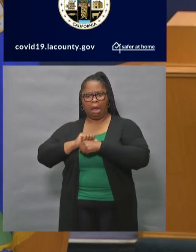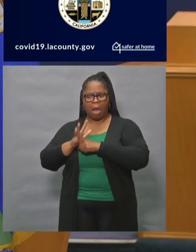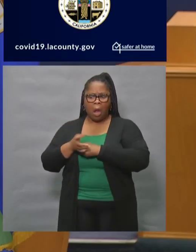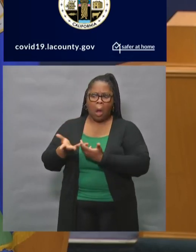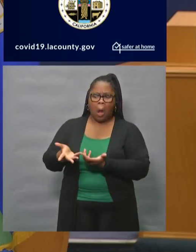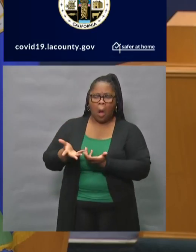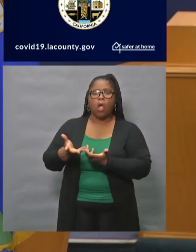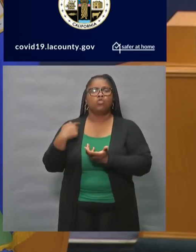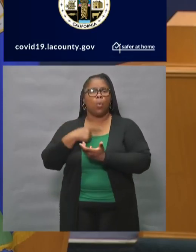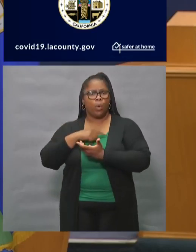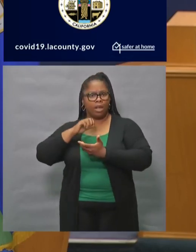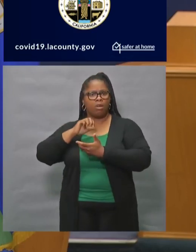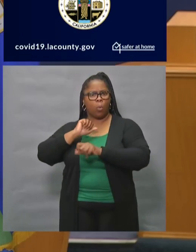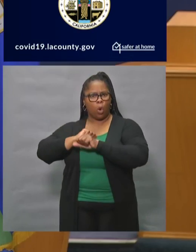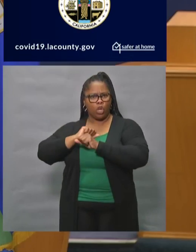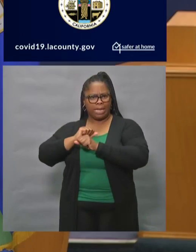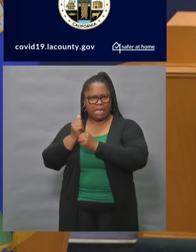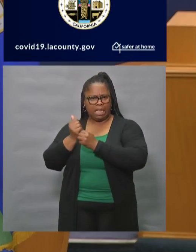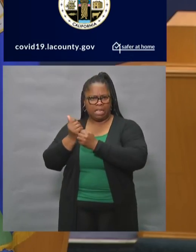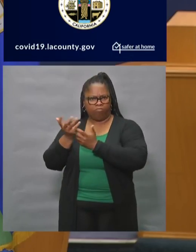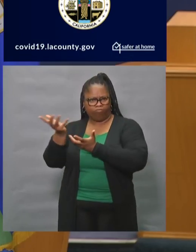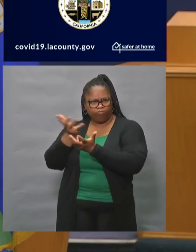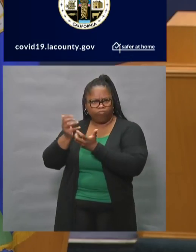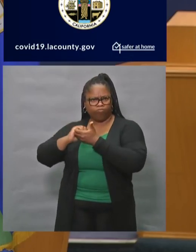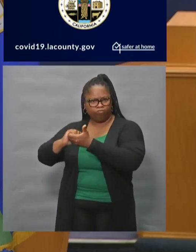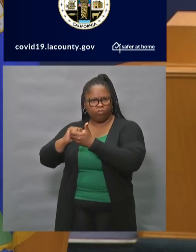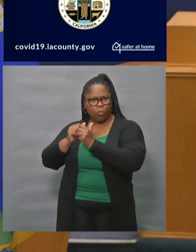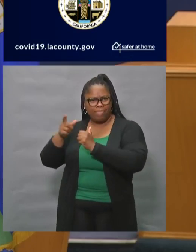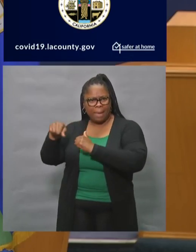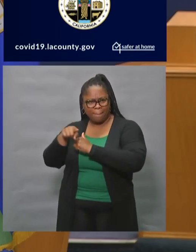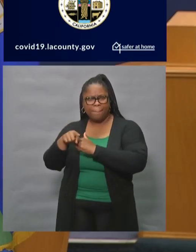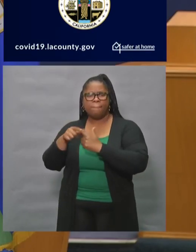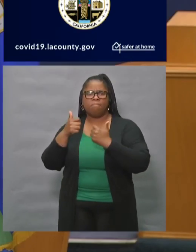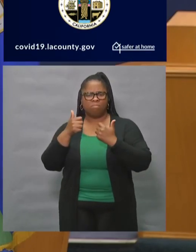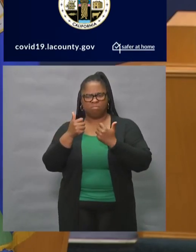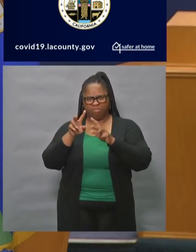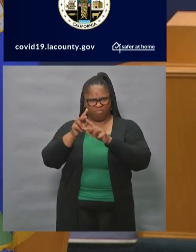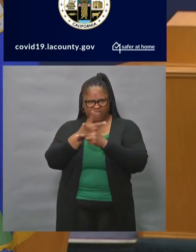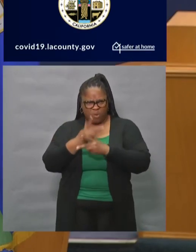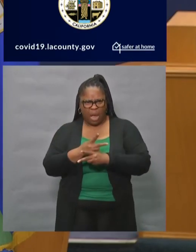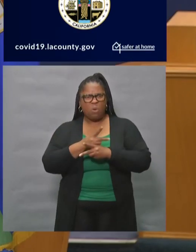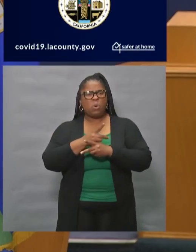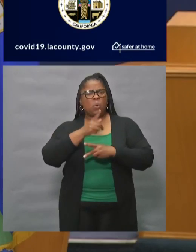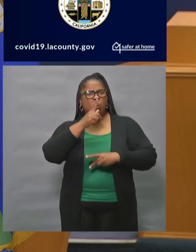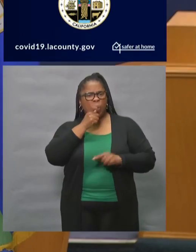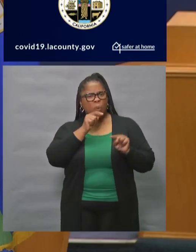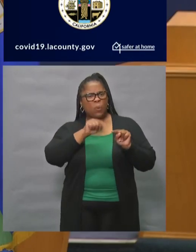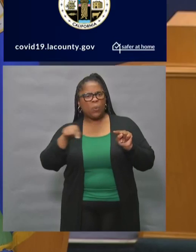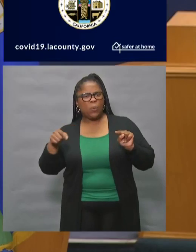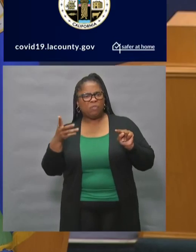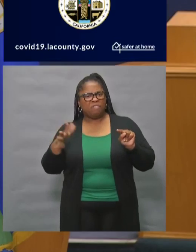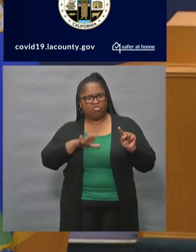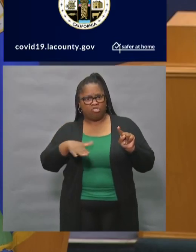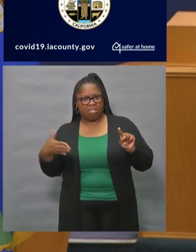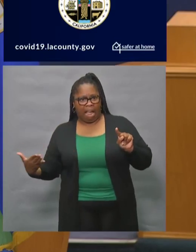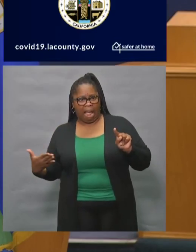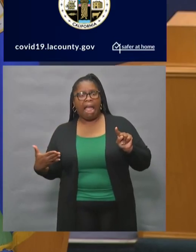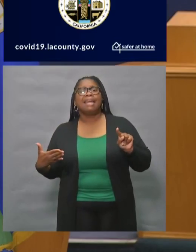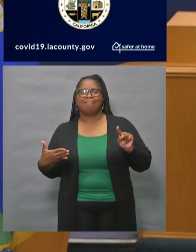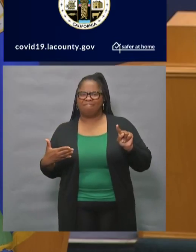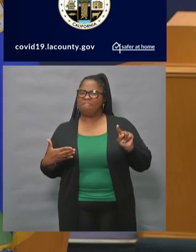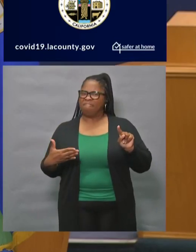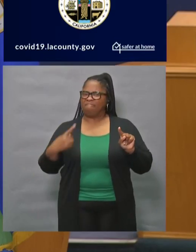figure out which cases that actually went through the medical examiner's office ought to have a